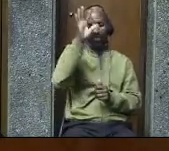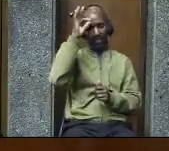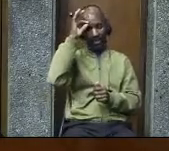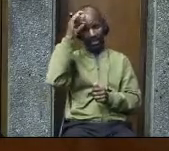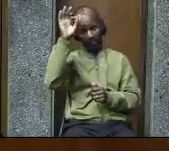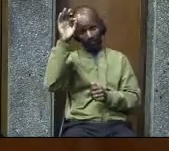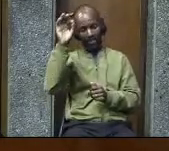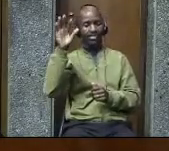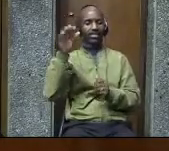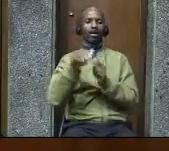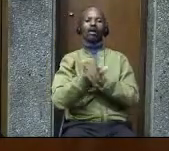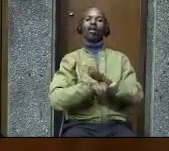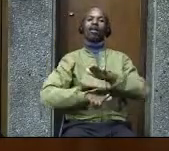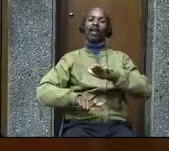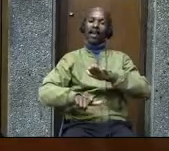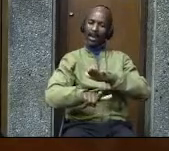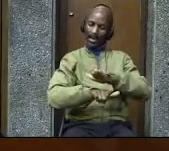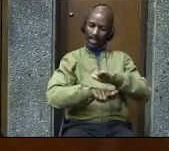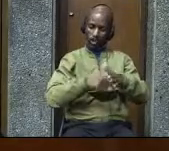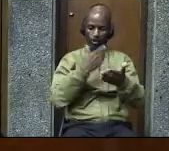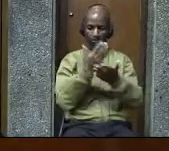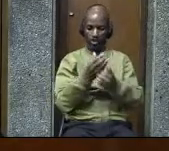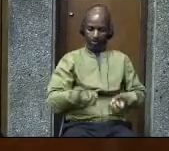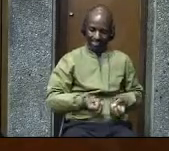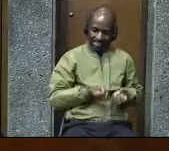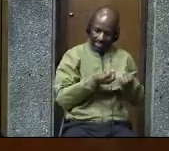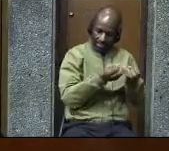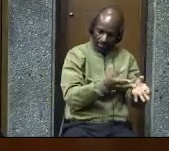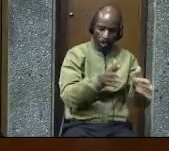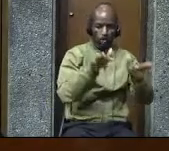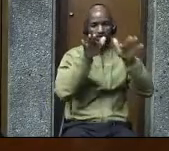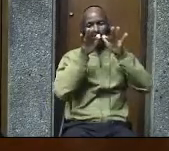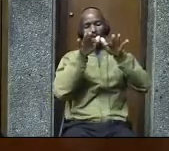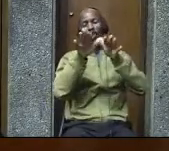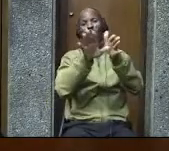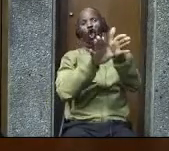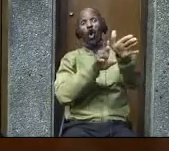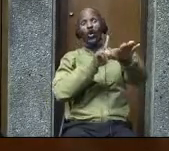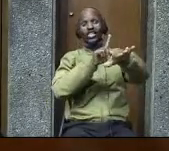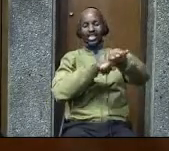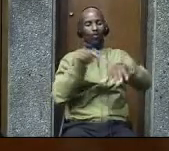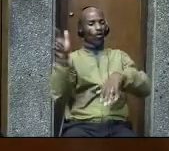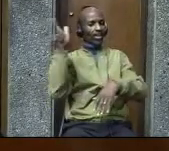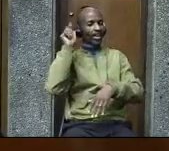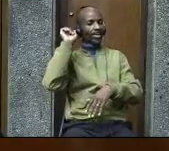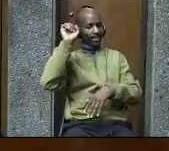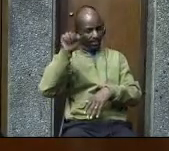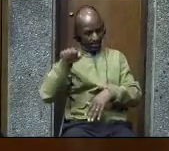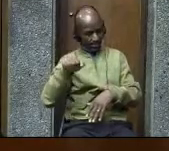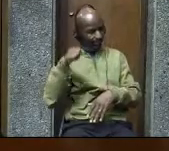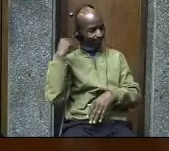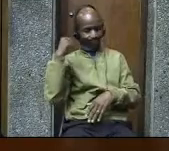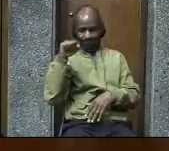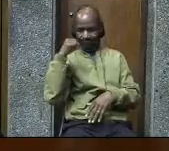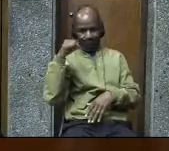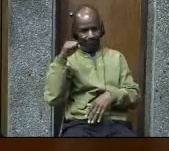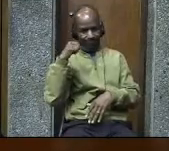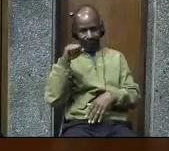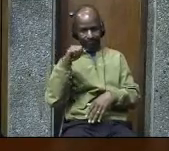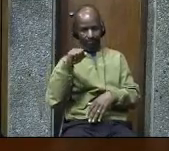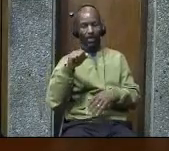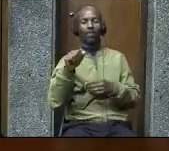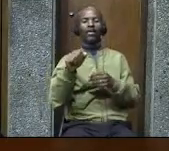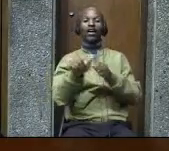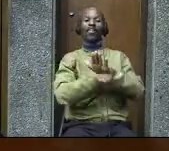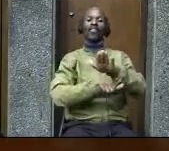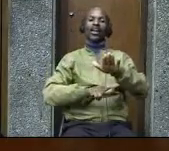government land must be given to the people. It's for a long time we hear that. No, the